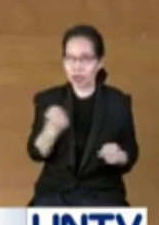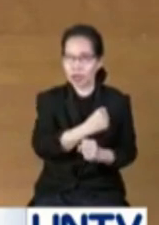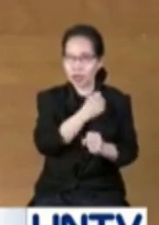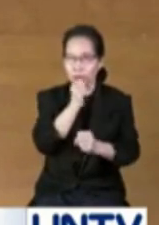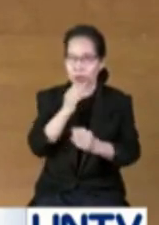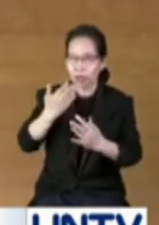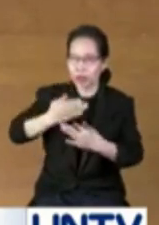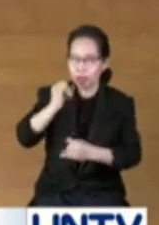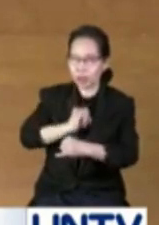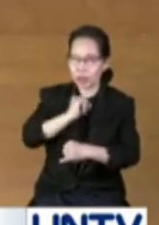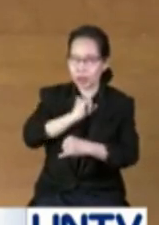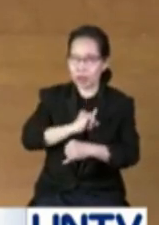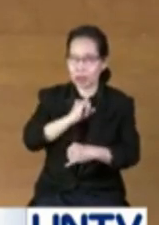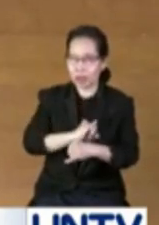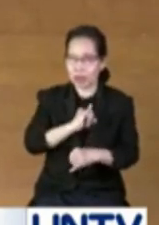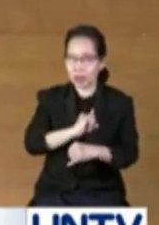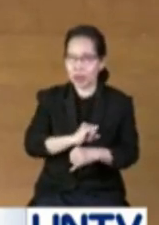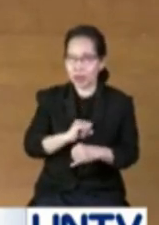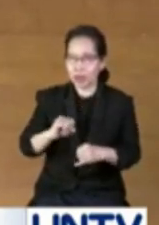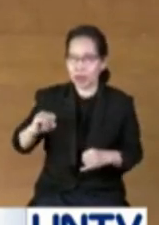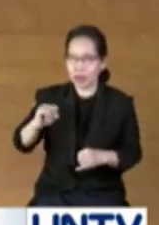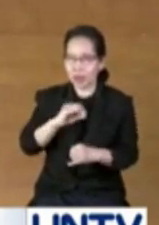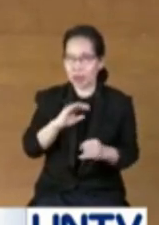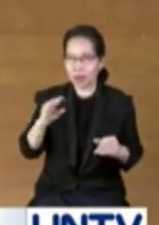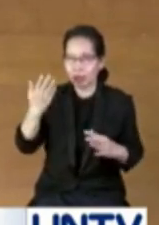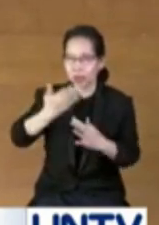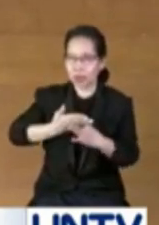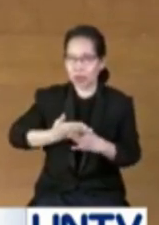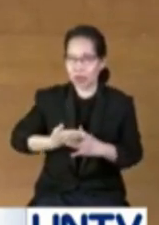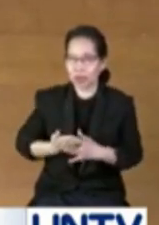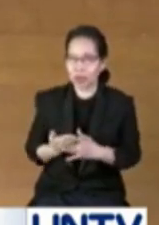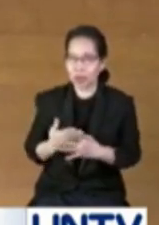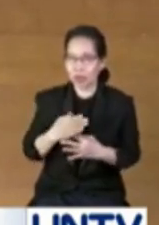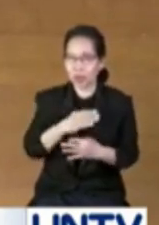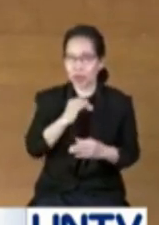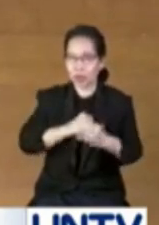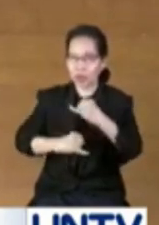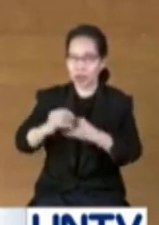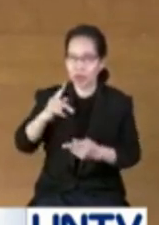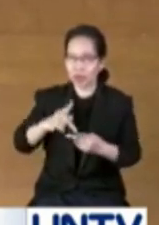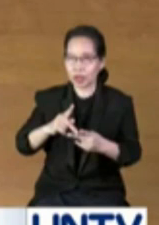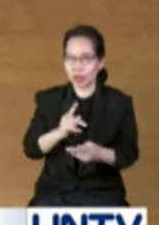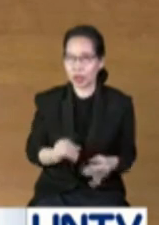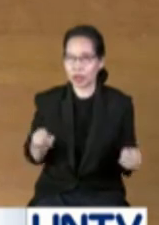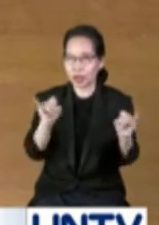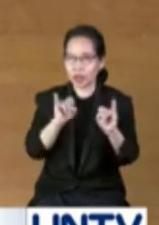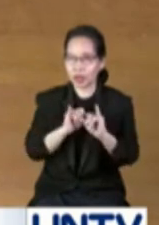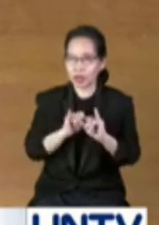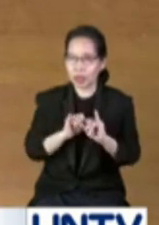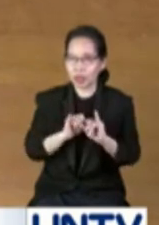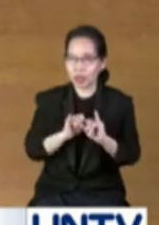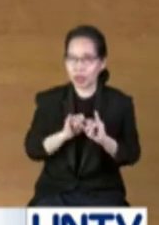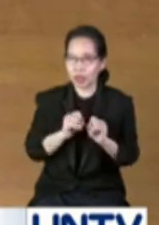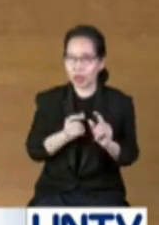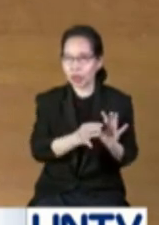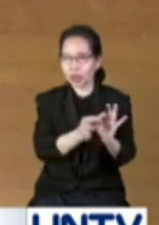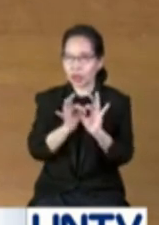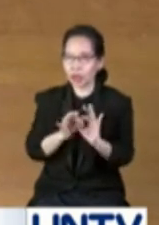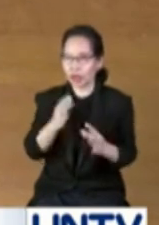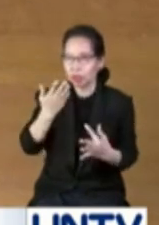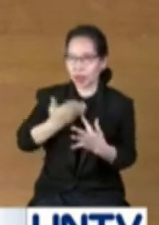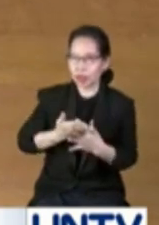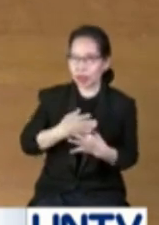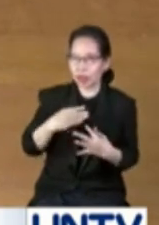academe, between government and international partners, and most importantly, collaboration between and among